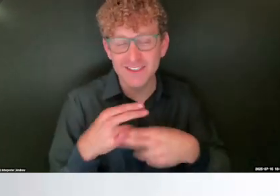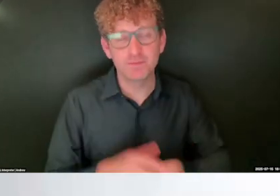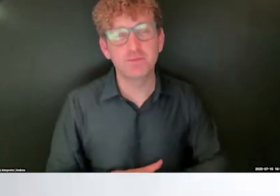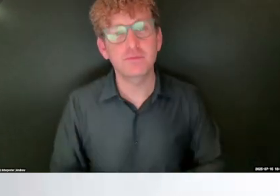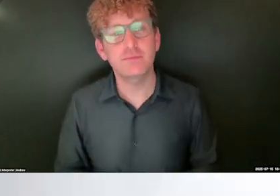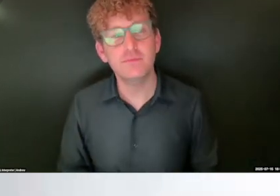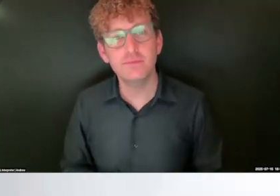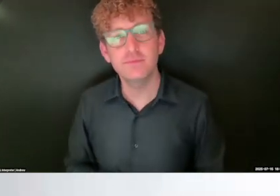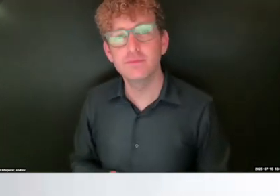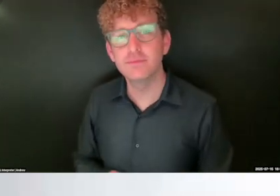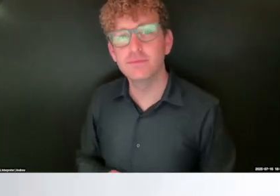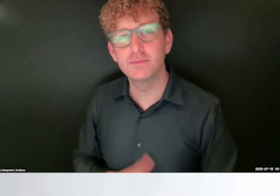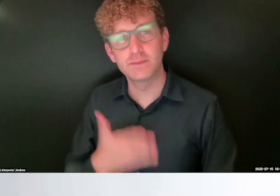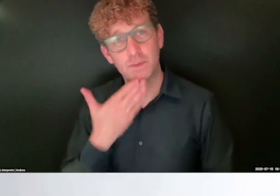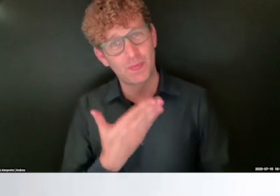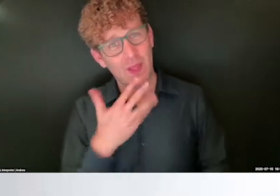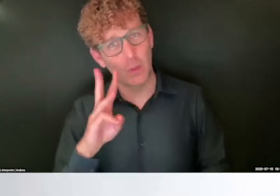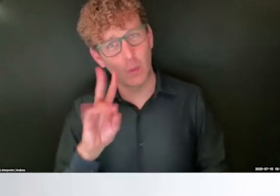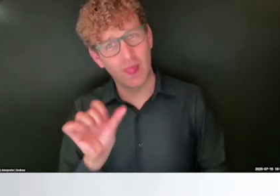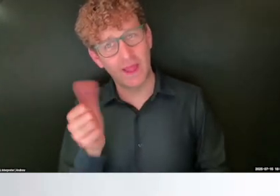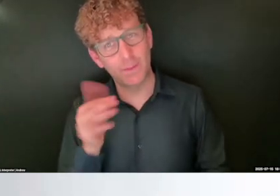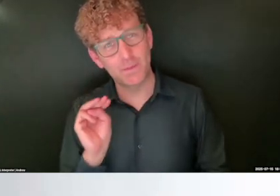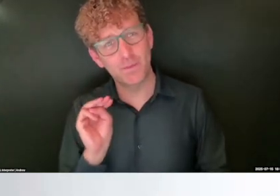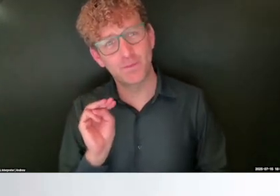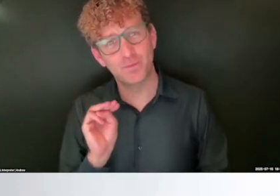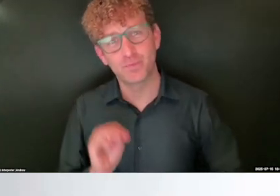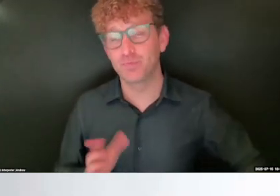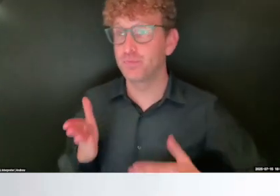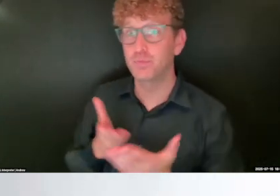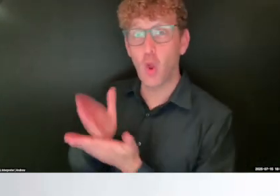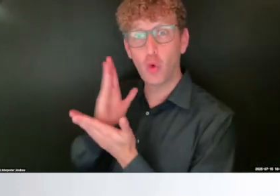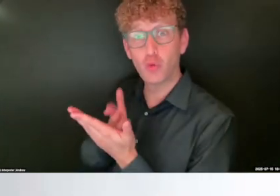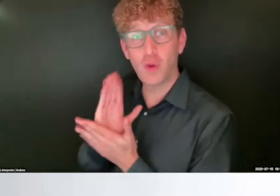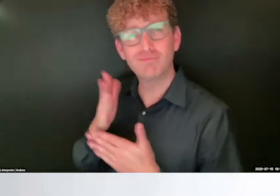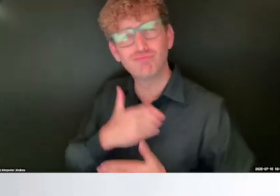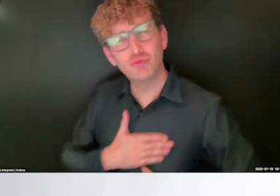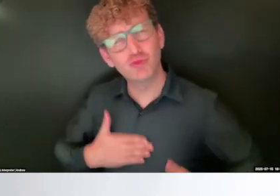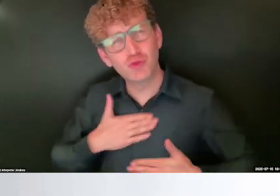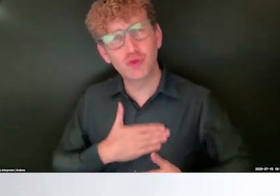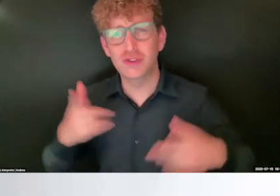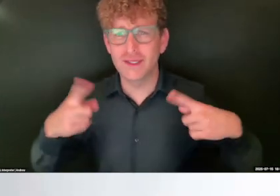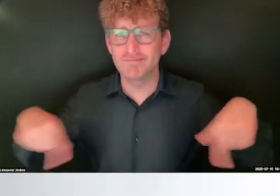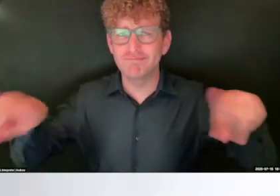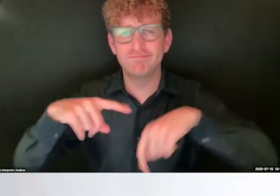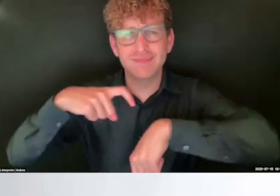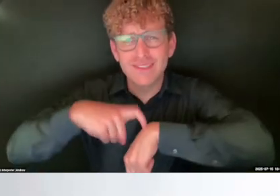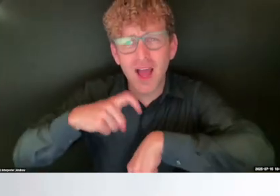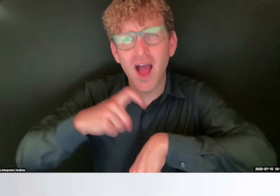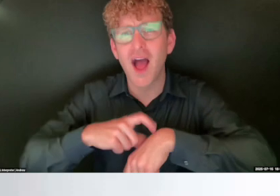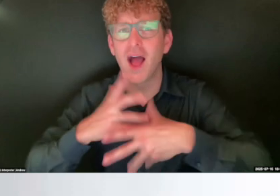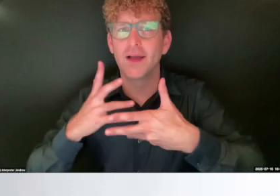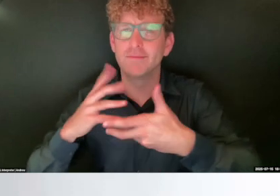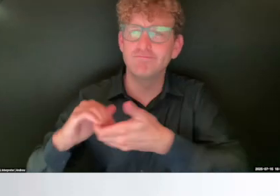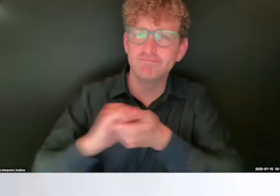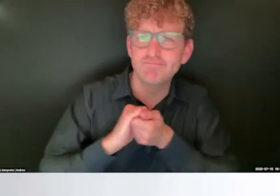Thank you, William. All right, we appreciate everyone's time and collaboration. Before signing